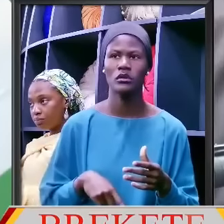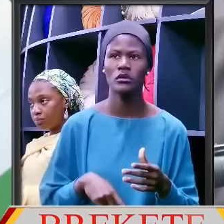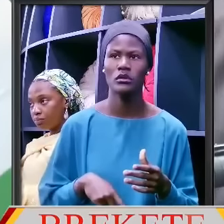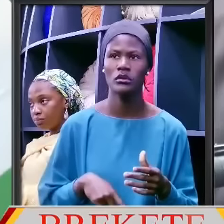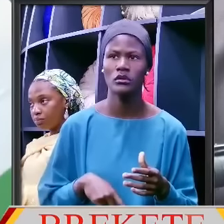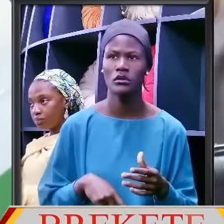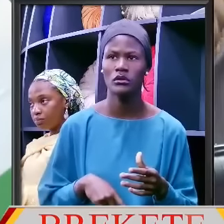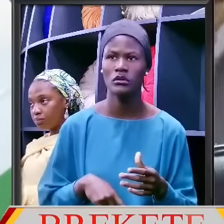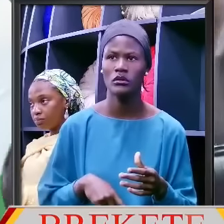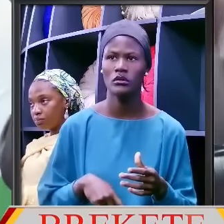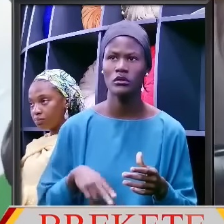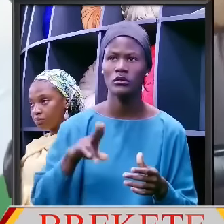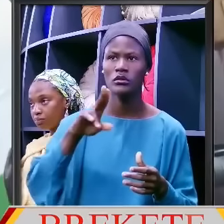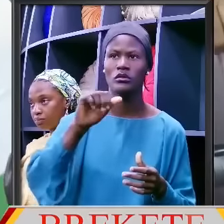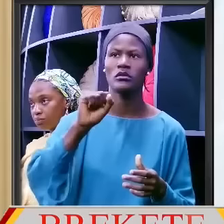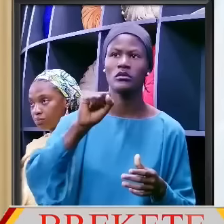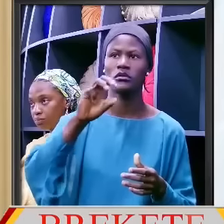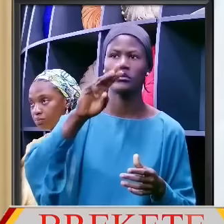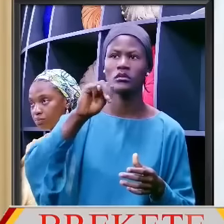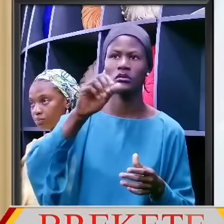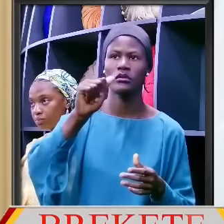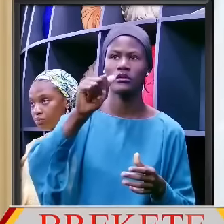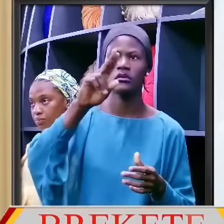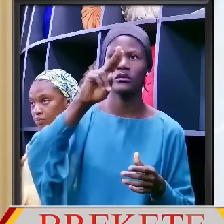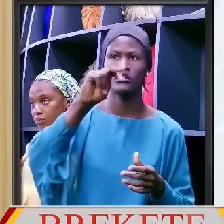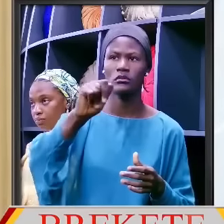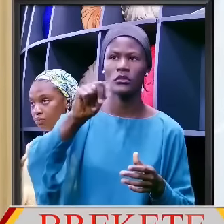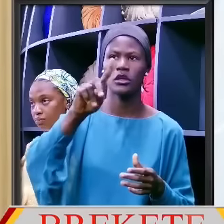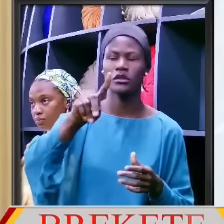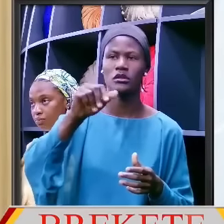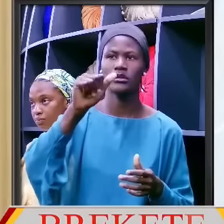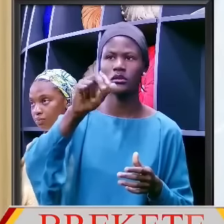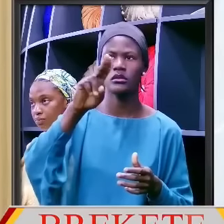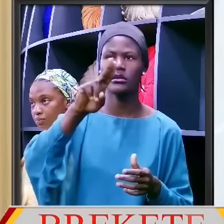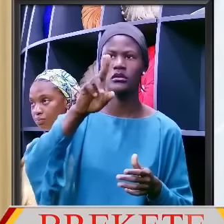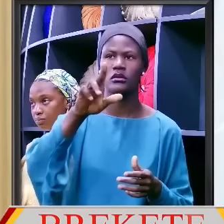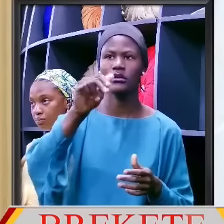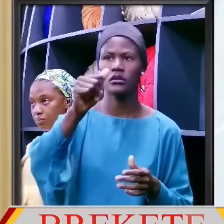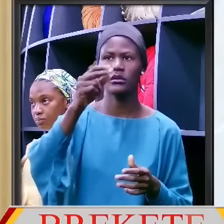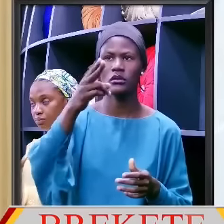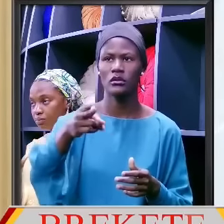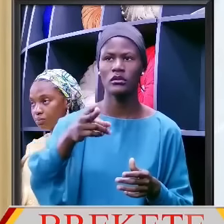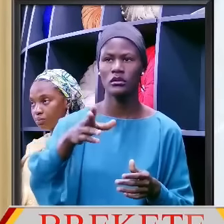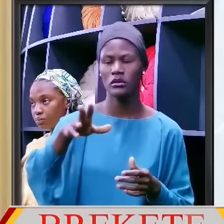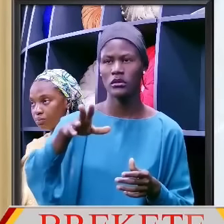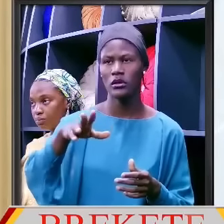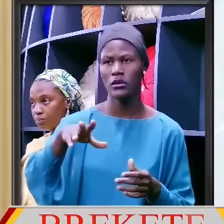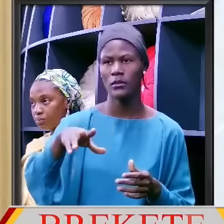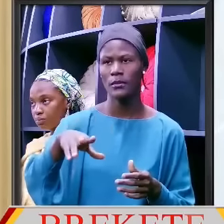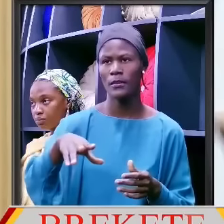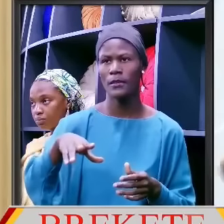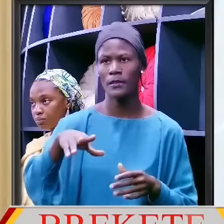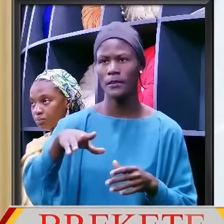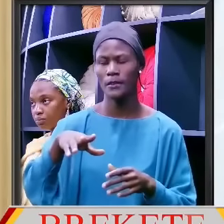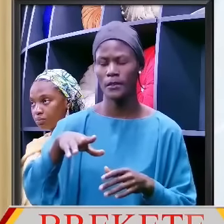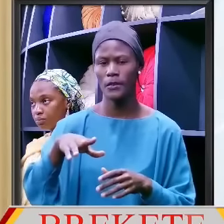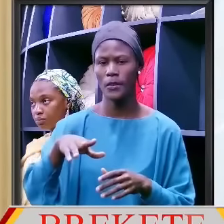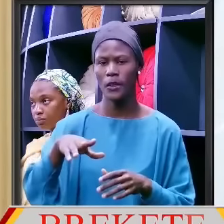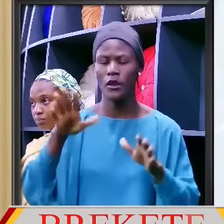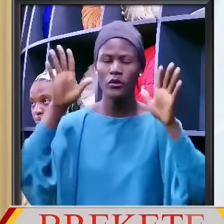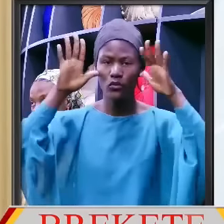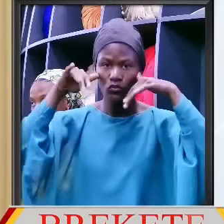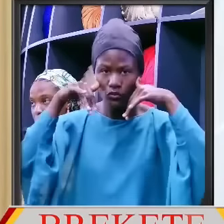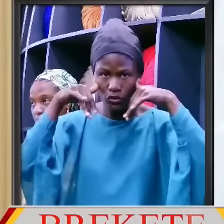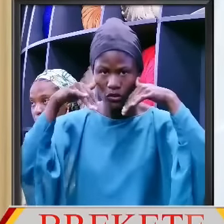now. Usman Dora. Which means you are a Muslim. Yes, I am. Both front and back.